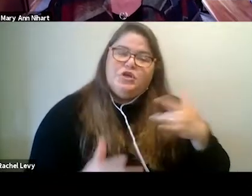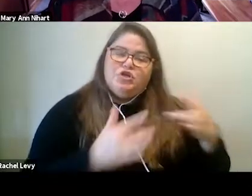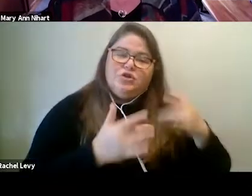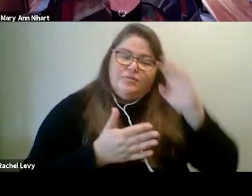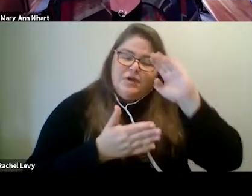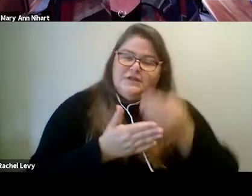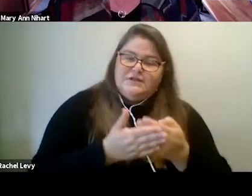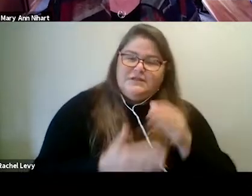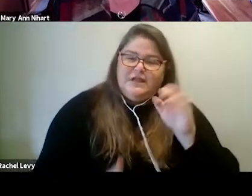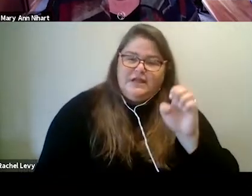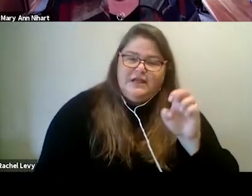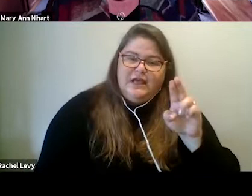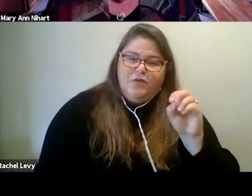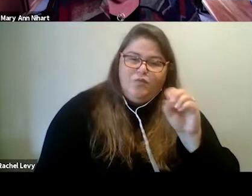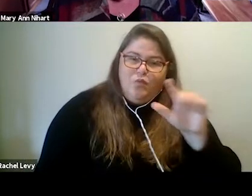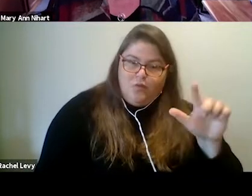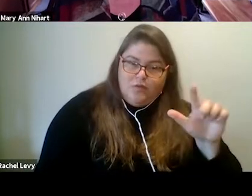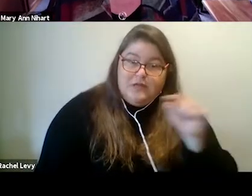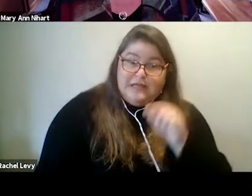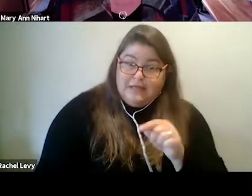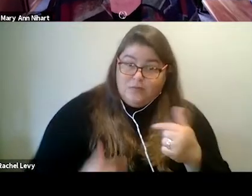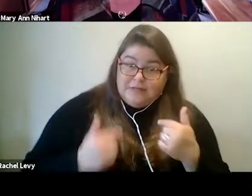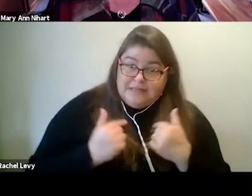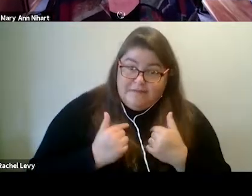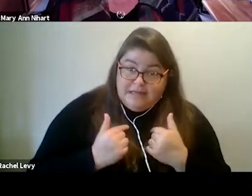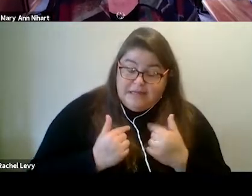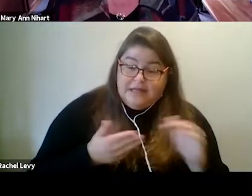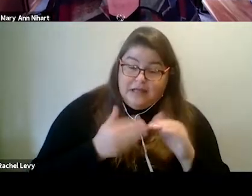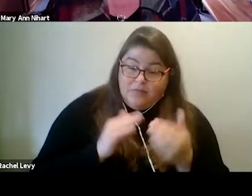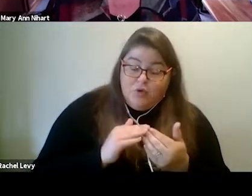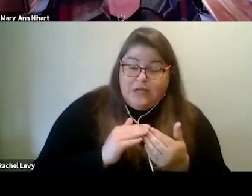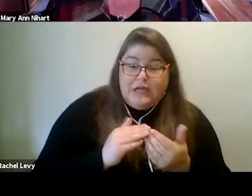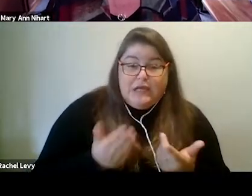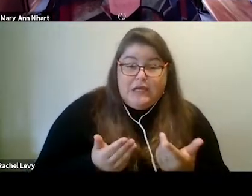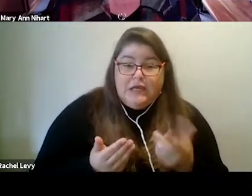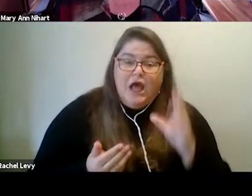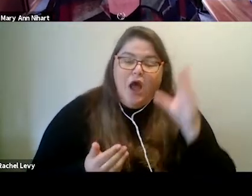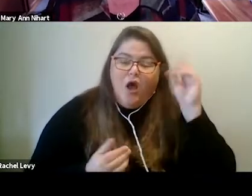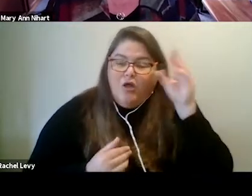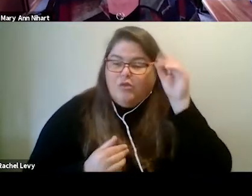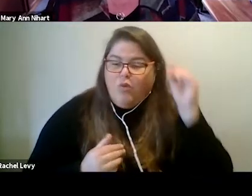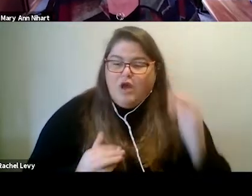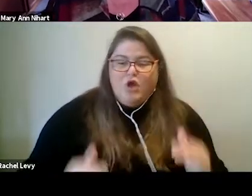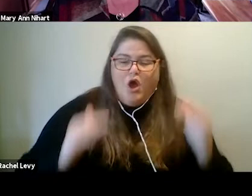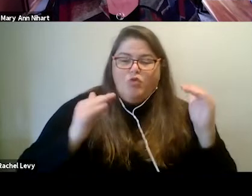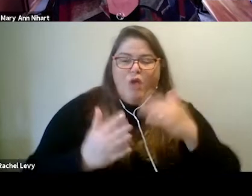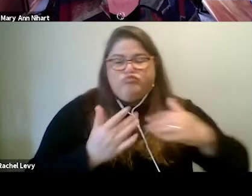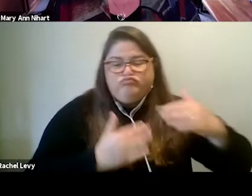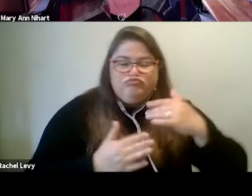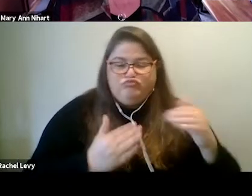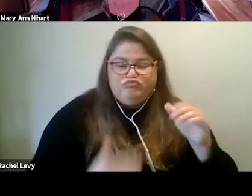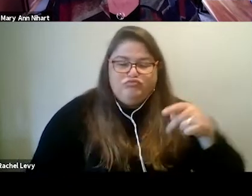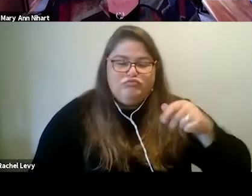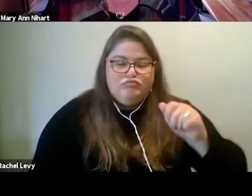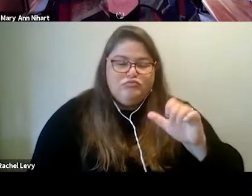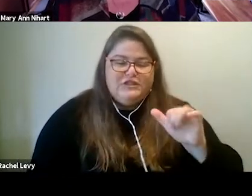Errol. And he had been living in the community. In fact, the boys all grew up in Pacifica, so they were well